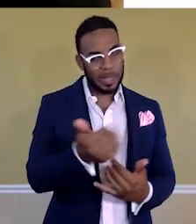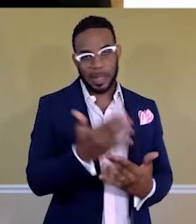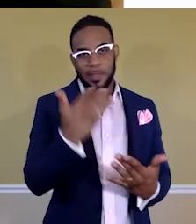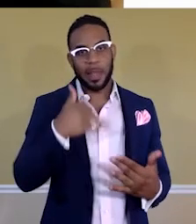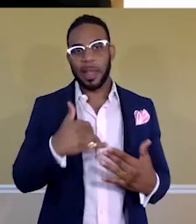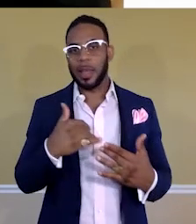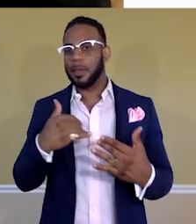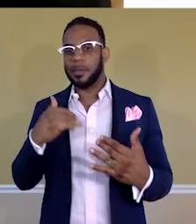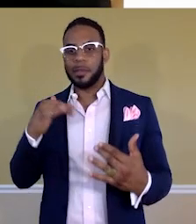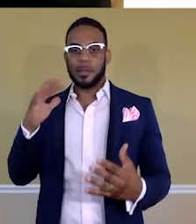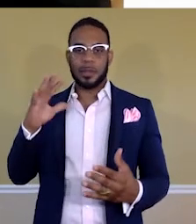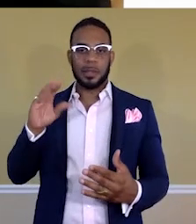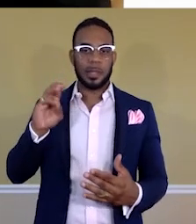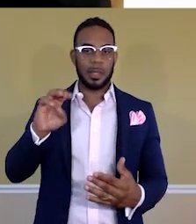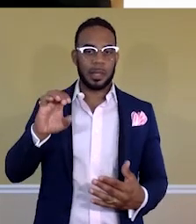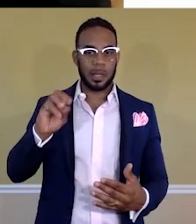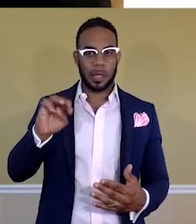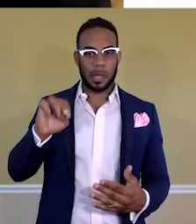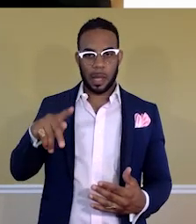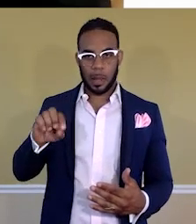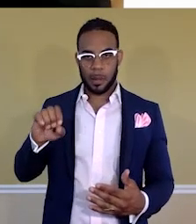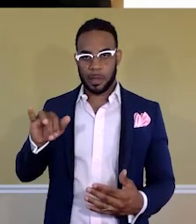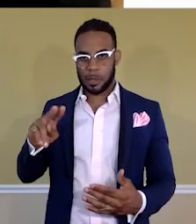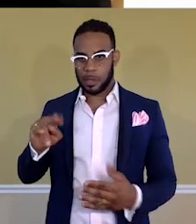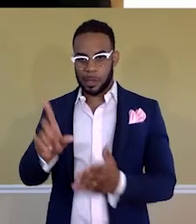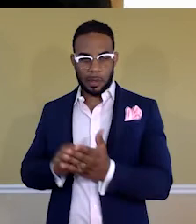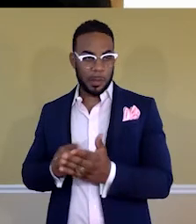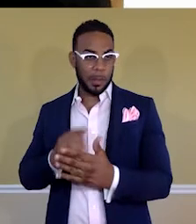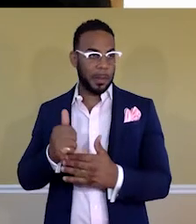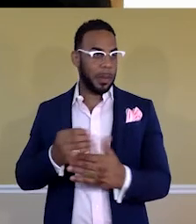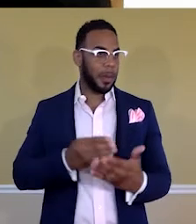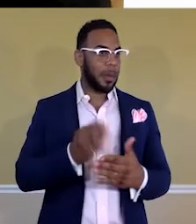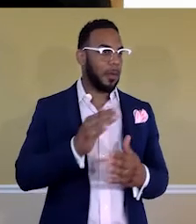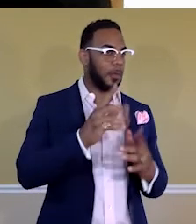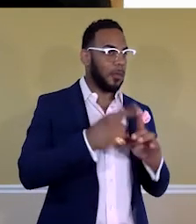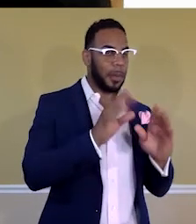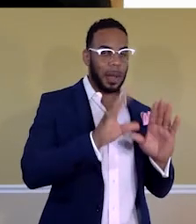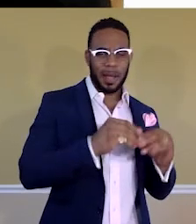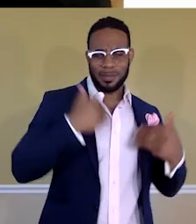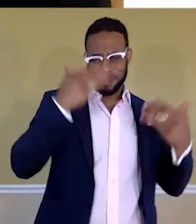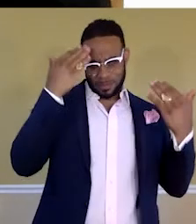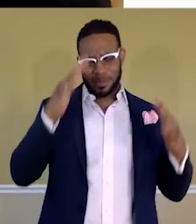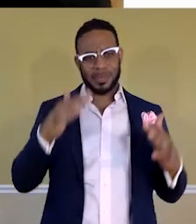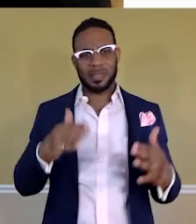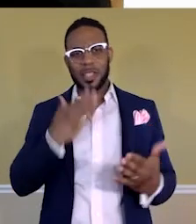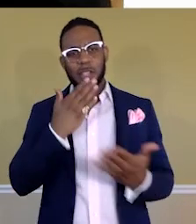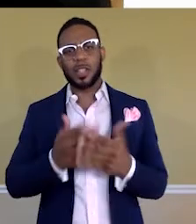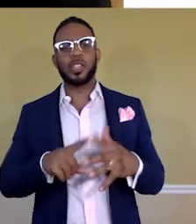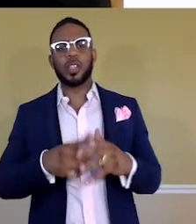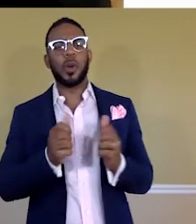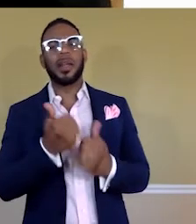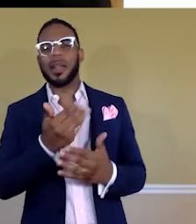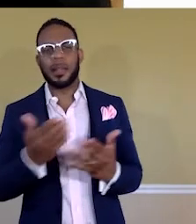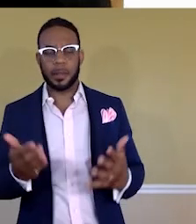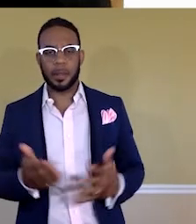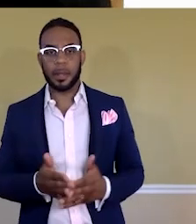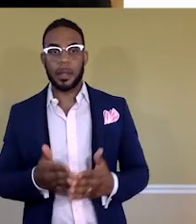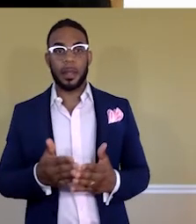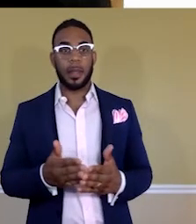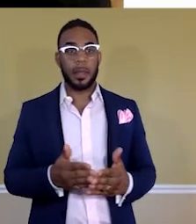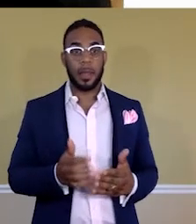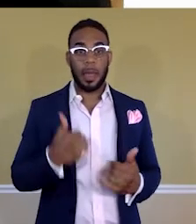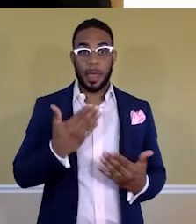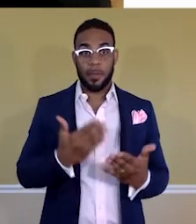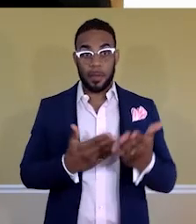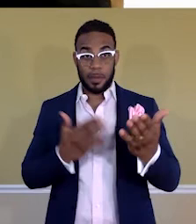like a composition notebook, maybe you've got a notebook from a random notebook from a conference. It's good to start with anything. I've got